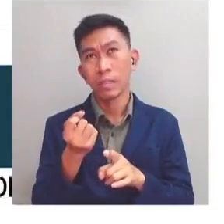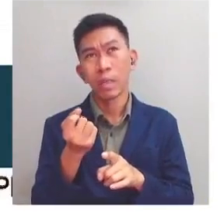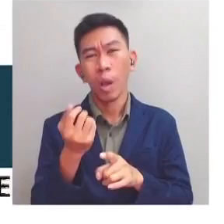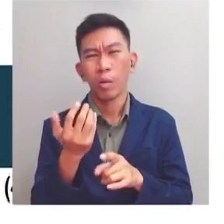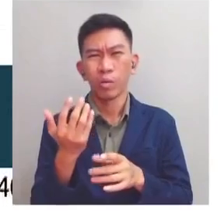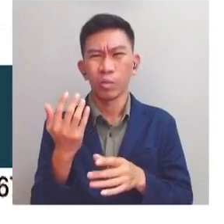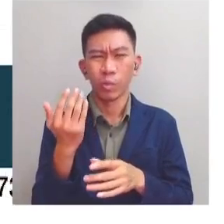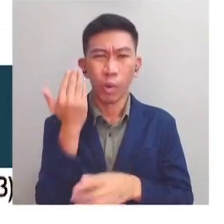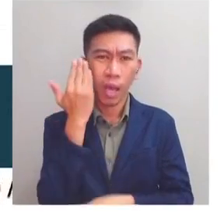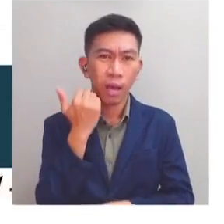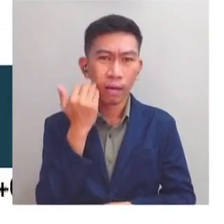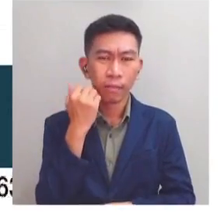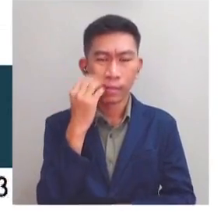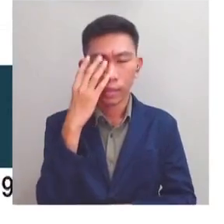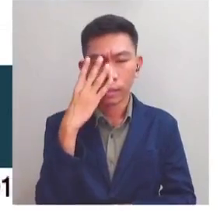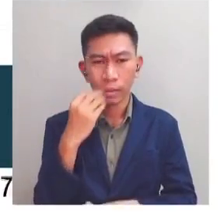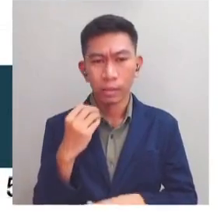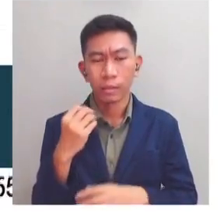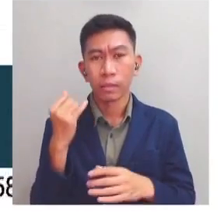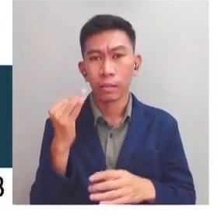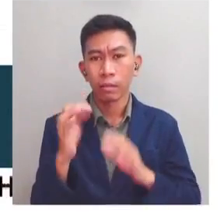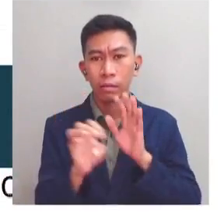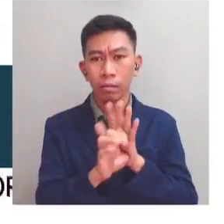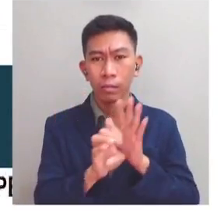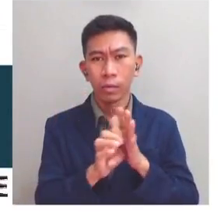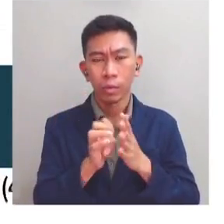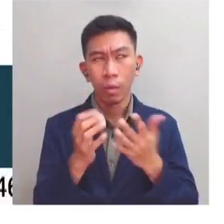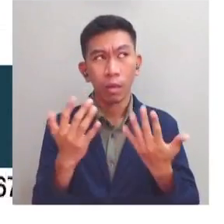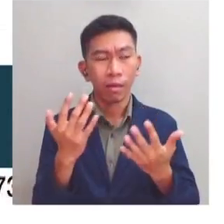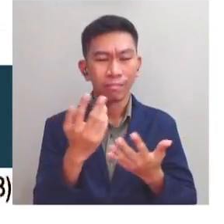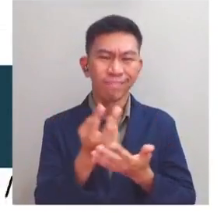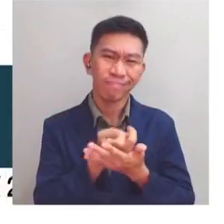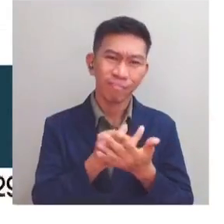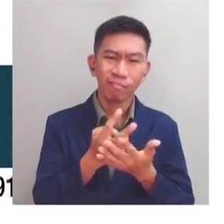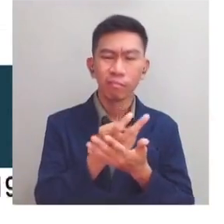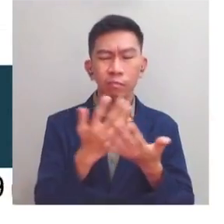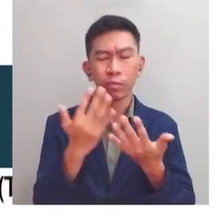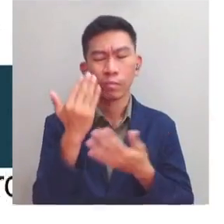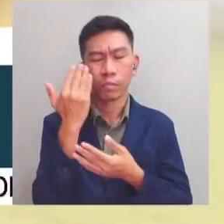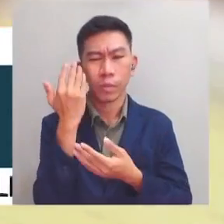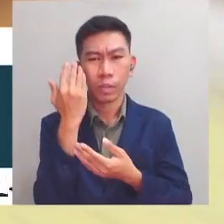yung, di ba, pag hindi ka nakatulog na maayos, you're not in